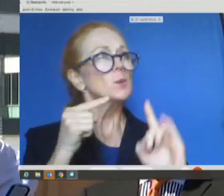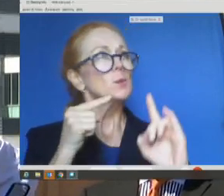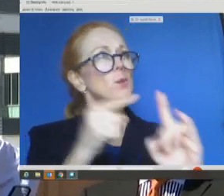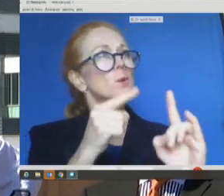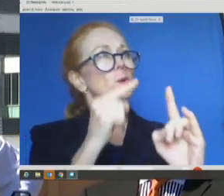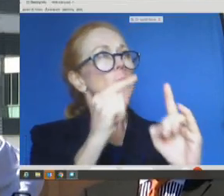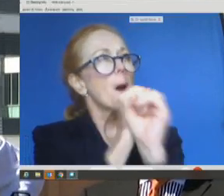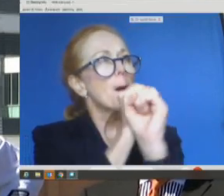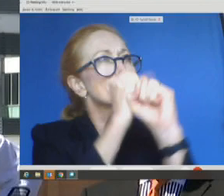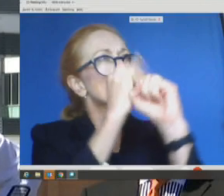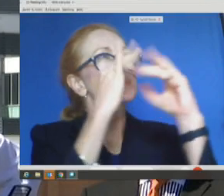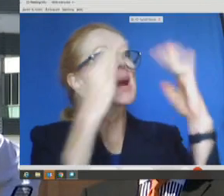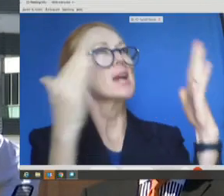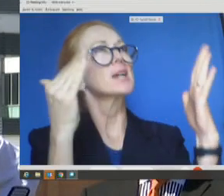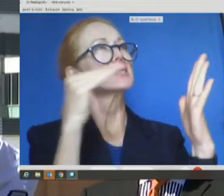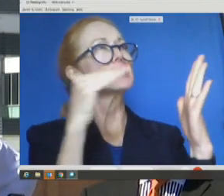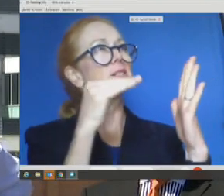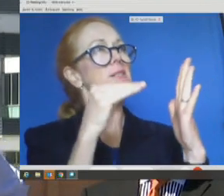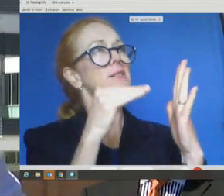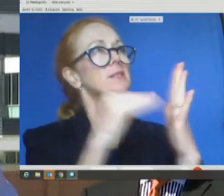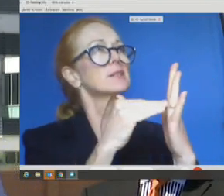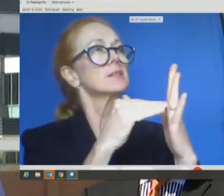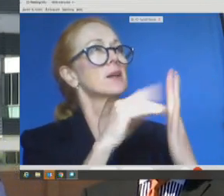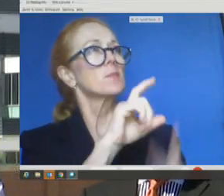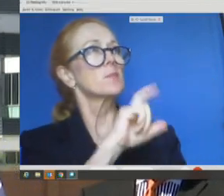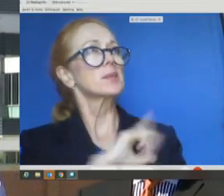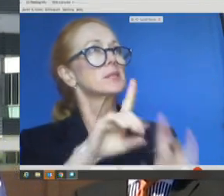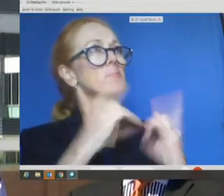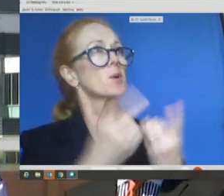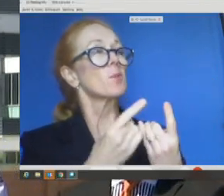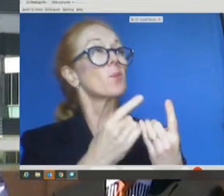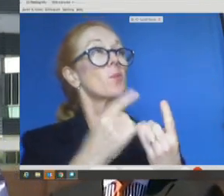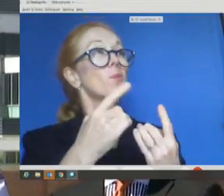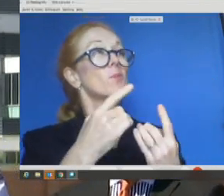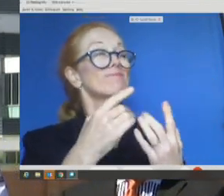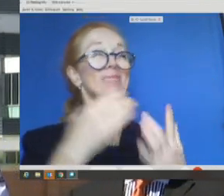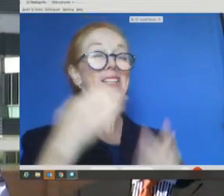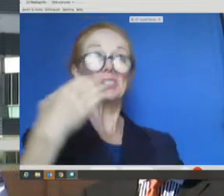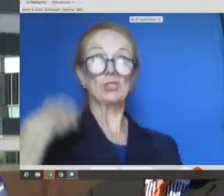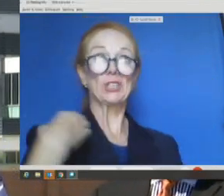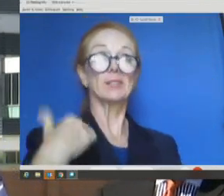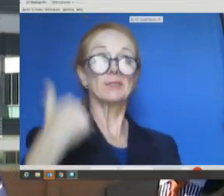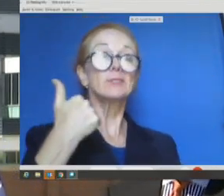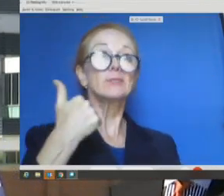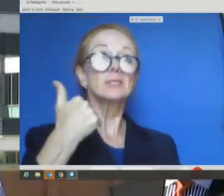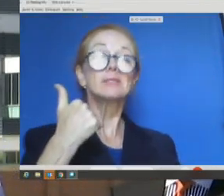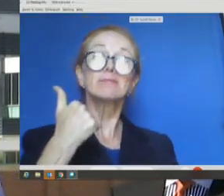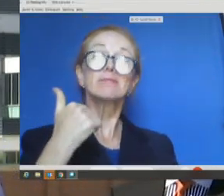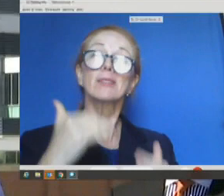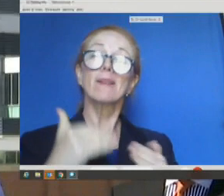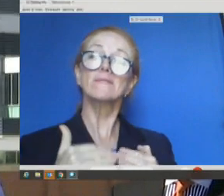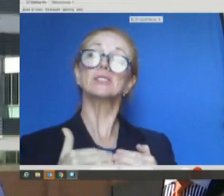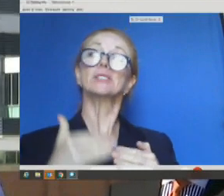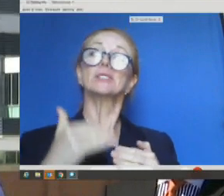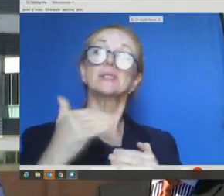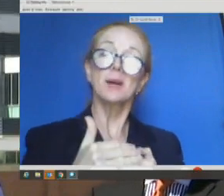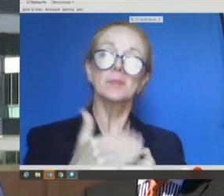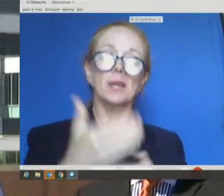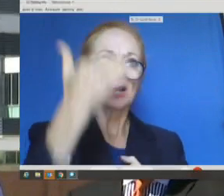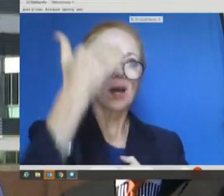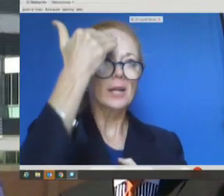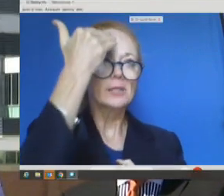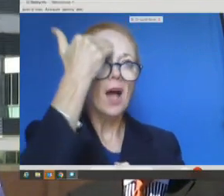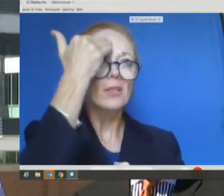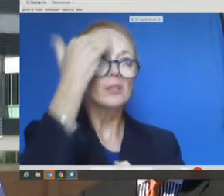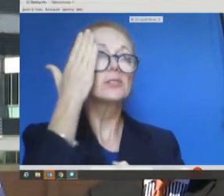department, that we've taken the first step. The chief has taken the first step to acknowledge, investigate, and